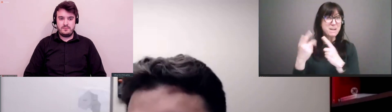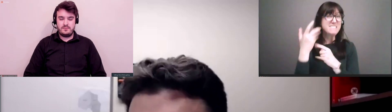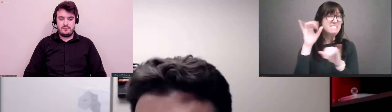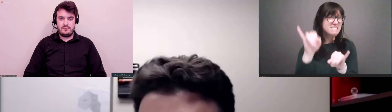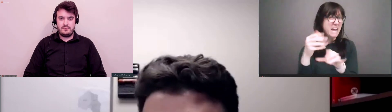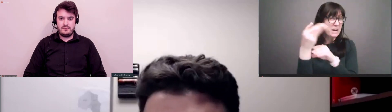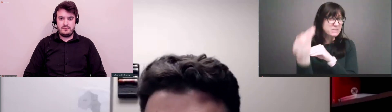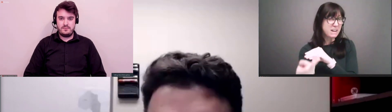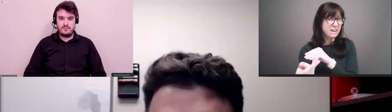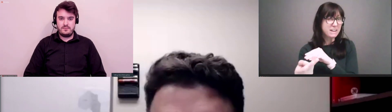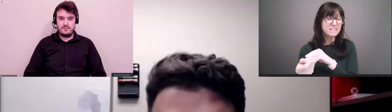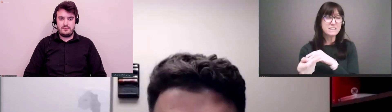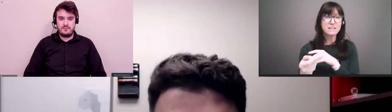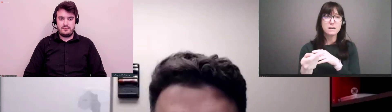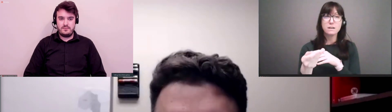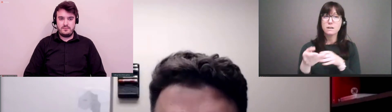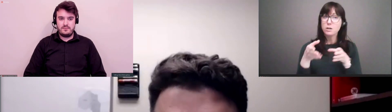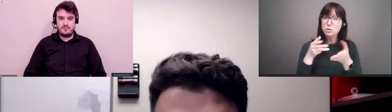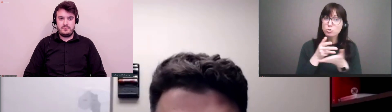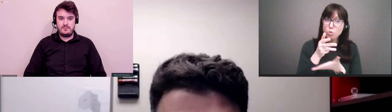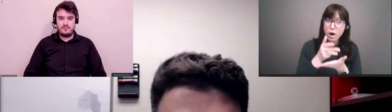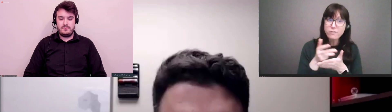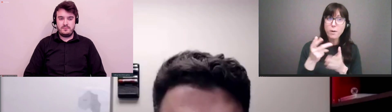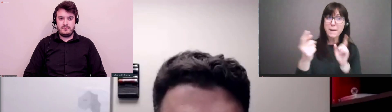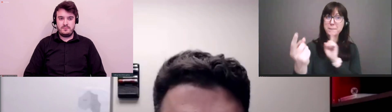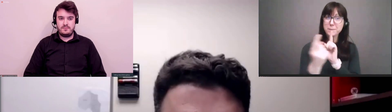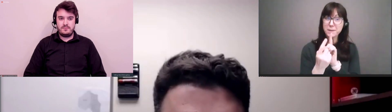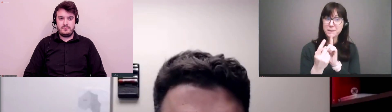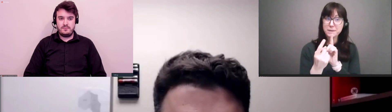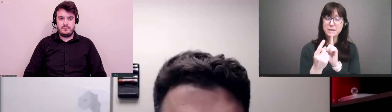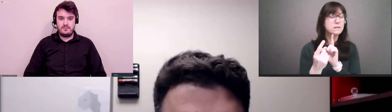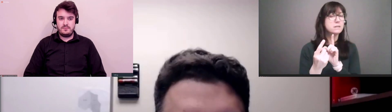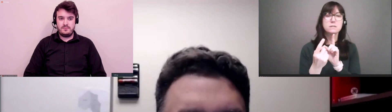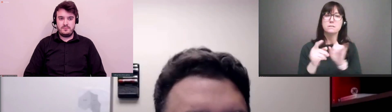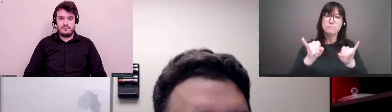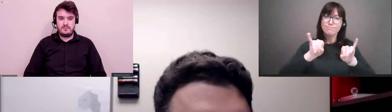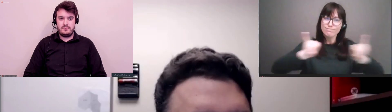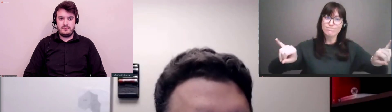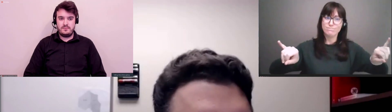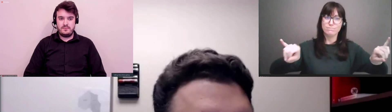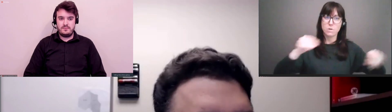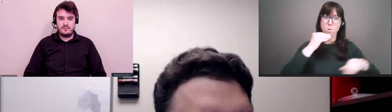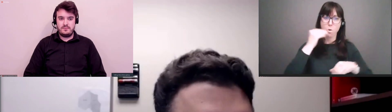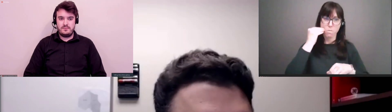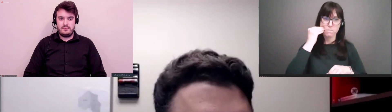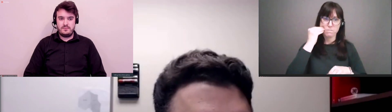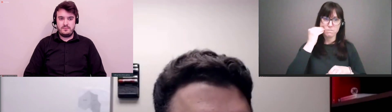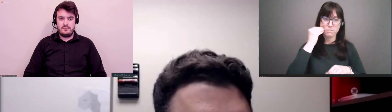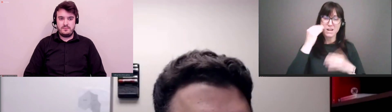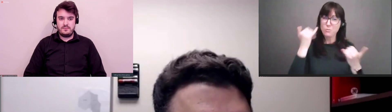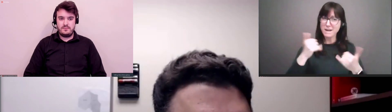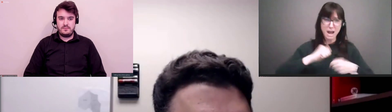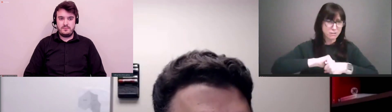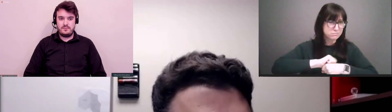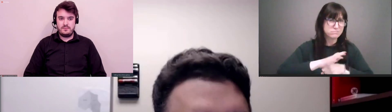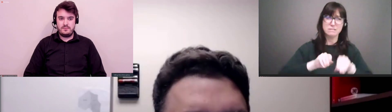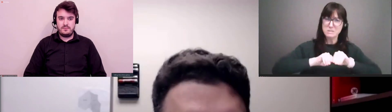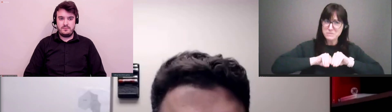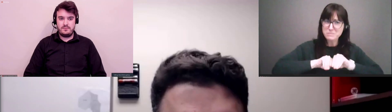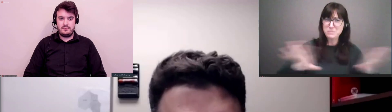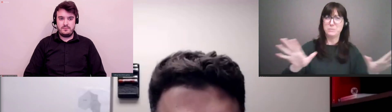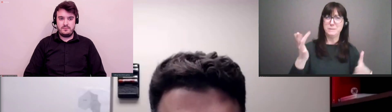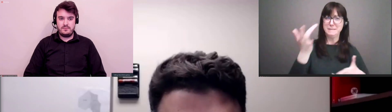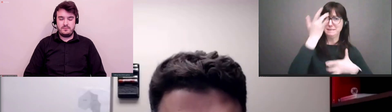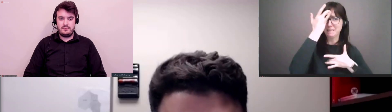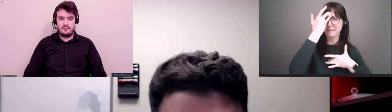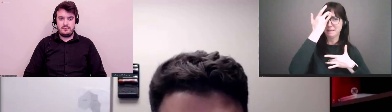your driveway or in your yard, our main message is stay home. We are in the middle of a pandemic, and so only